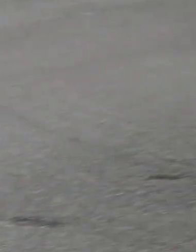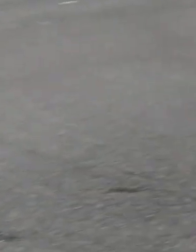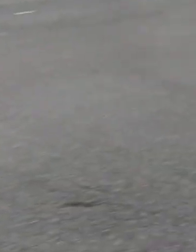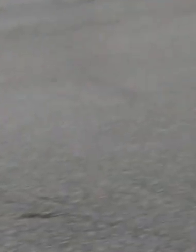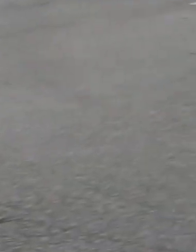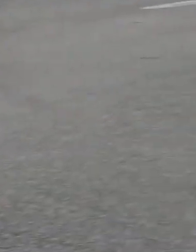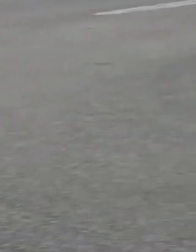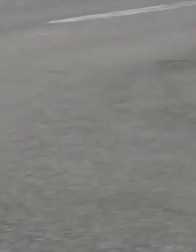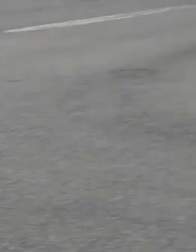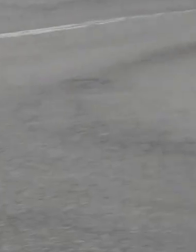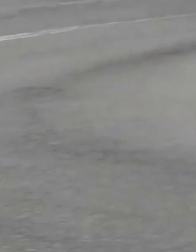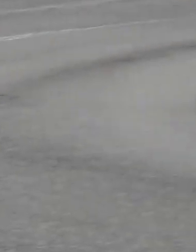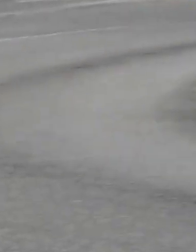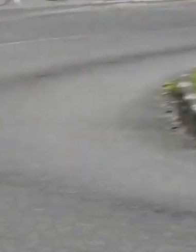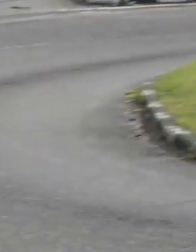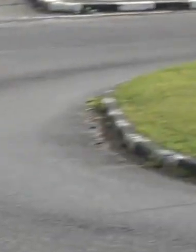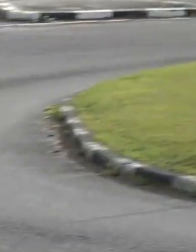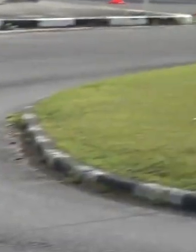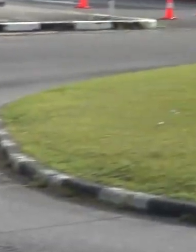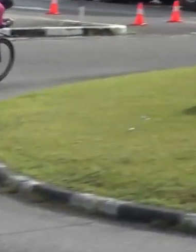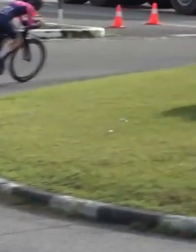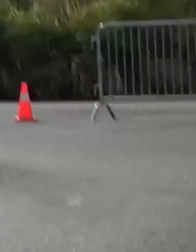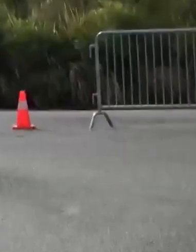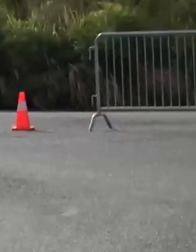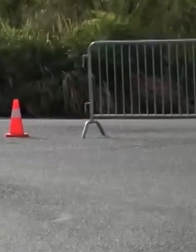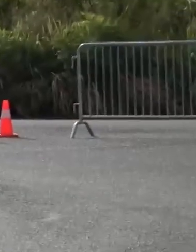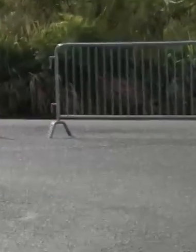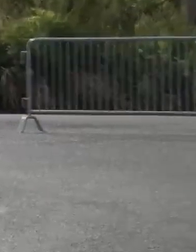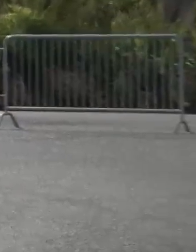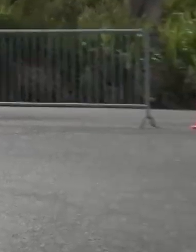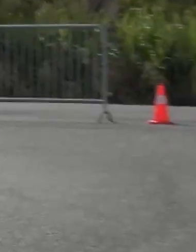45.28. Daily Arena was second, 18 minutes,